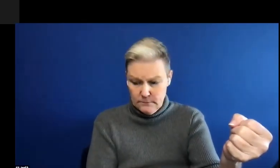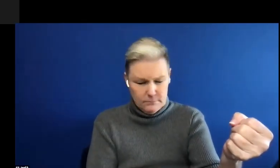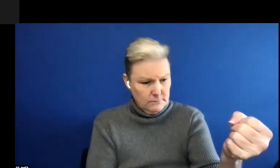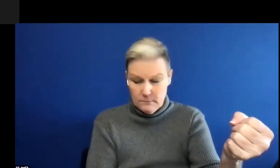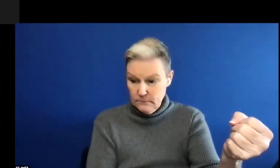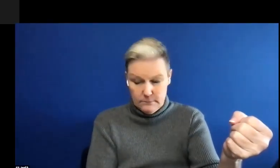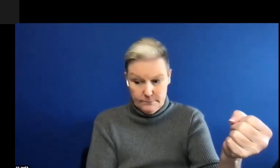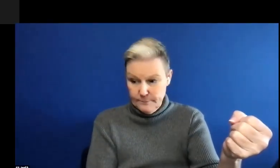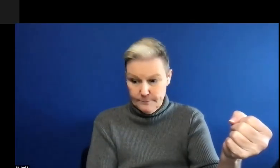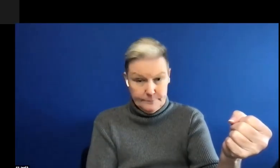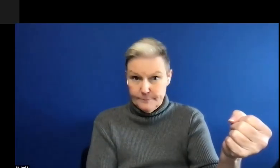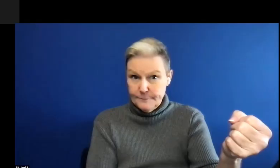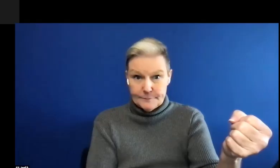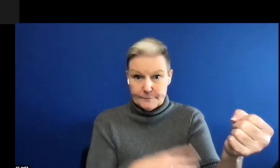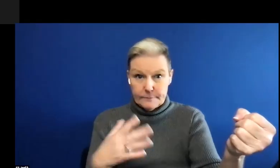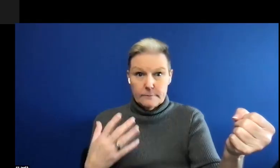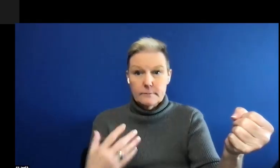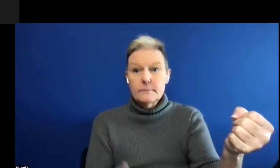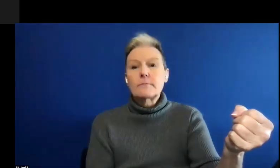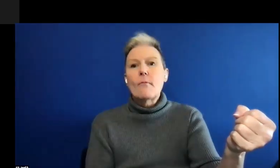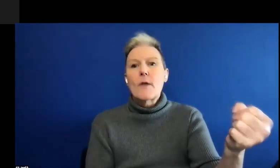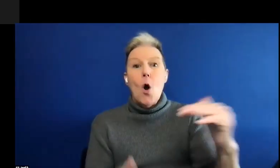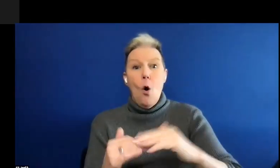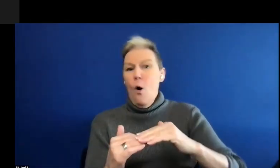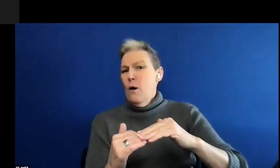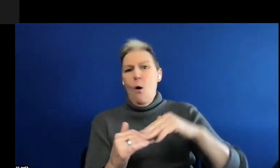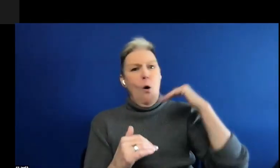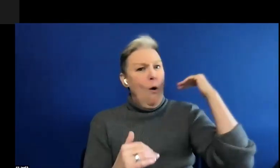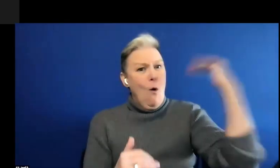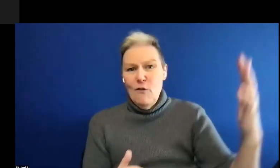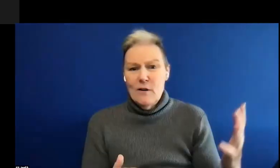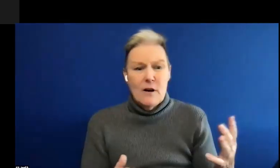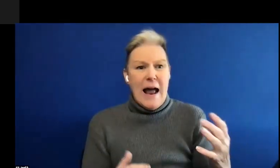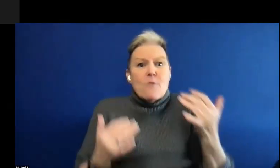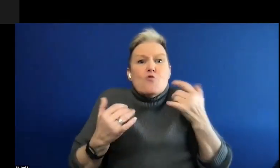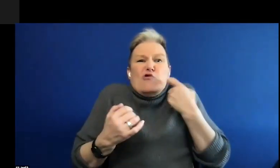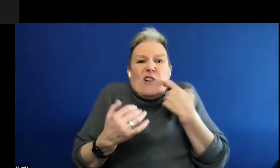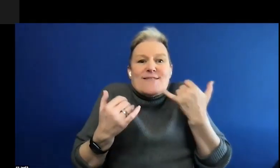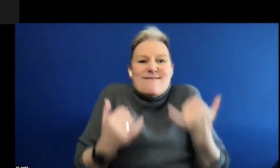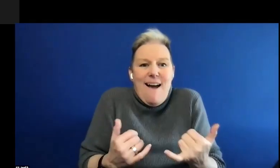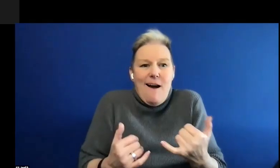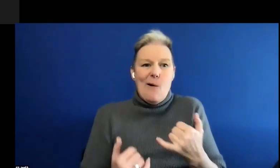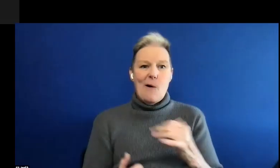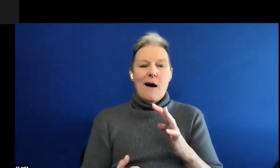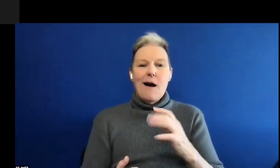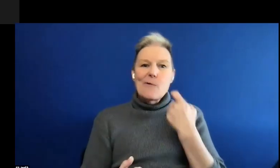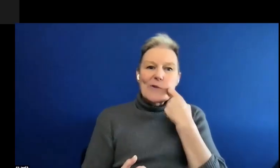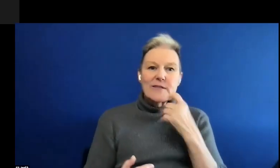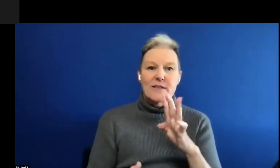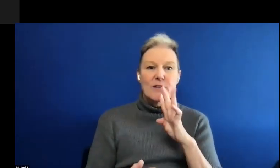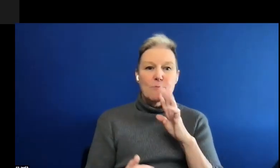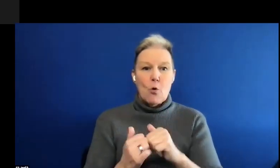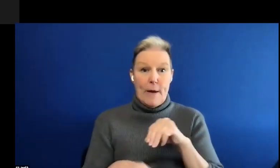overtly it's been way overdone. Like, I just now recently spoke to my